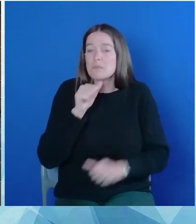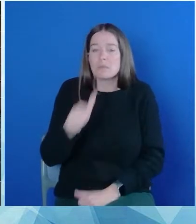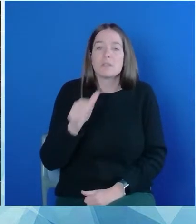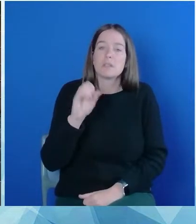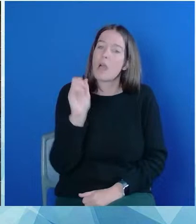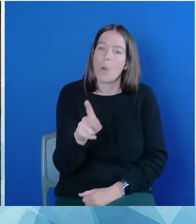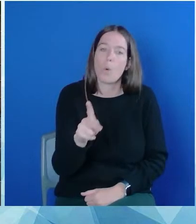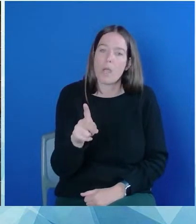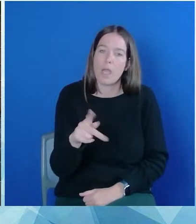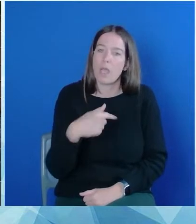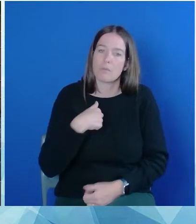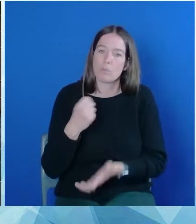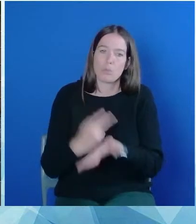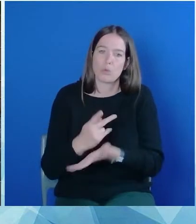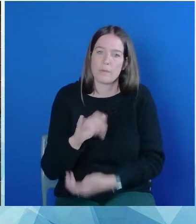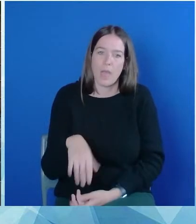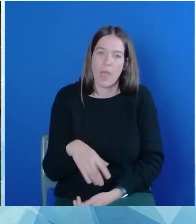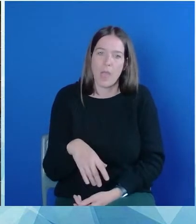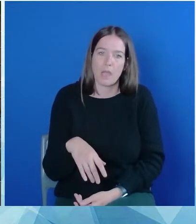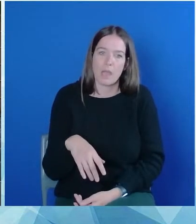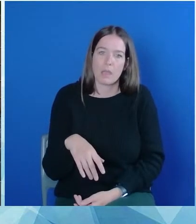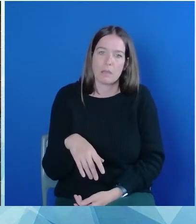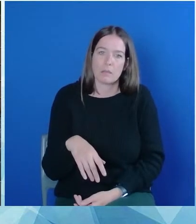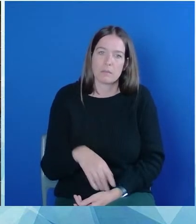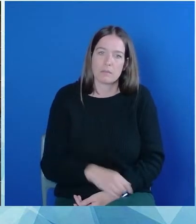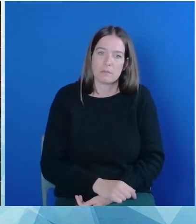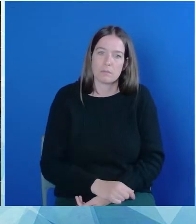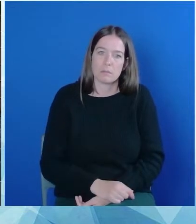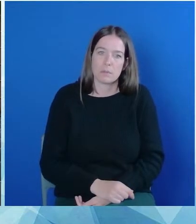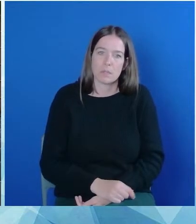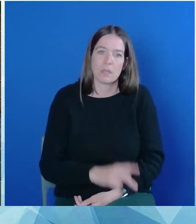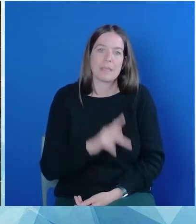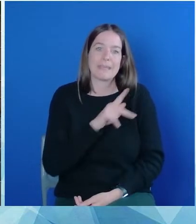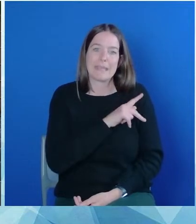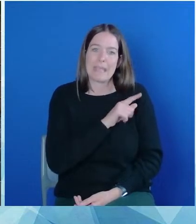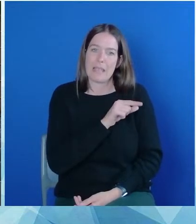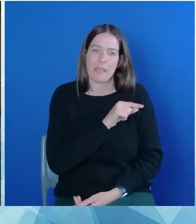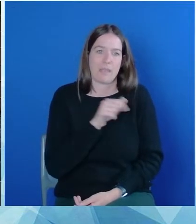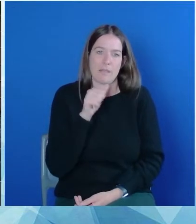This system is not okay. We are not okay with this happening here.